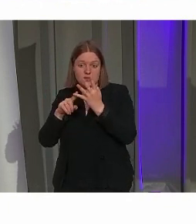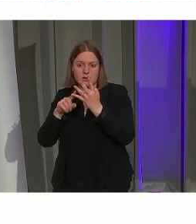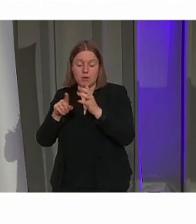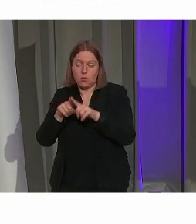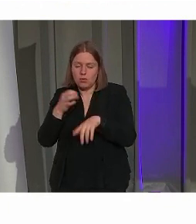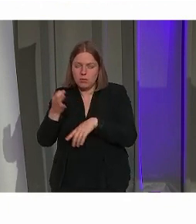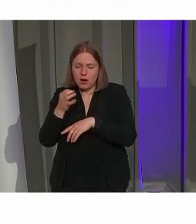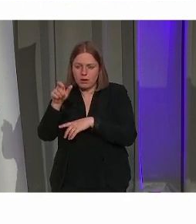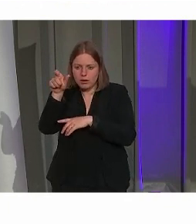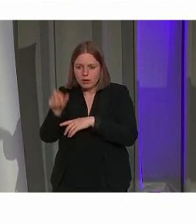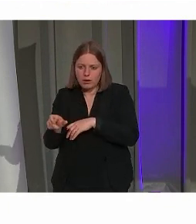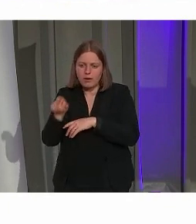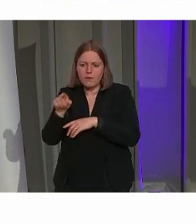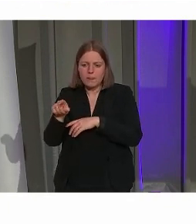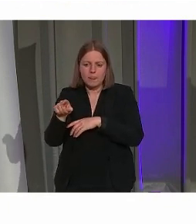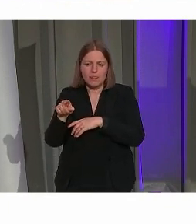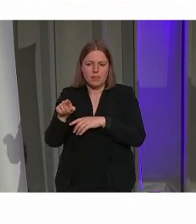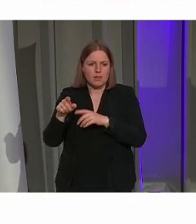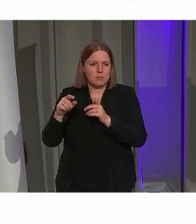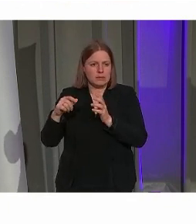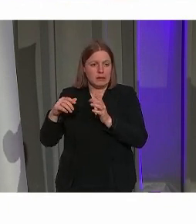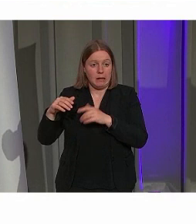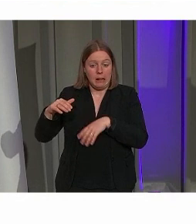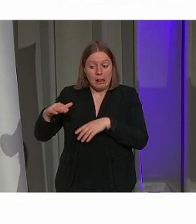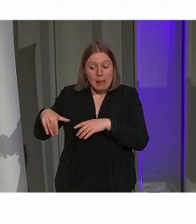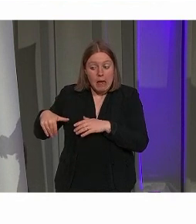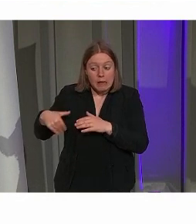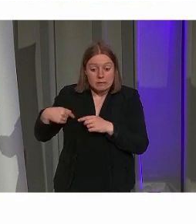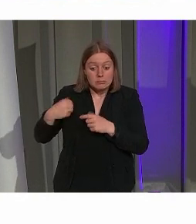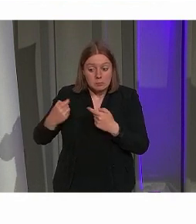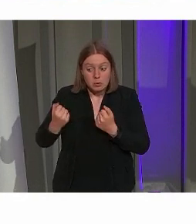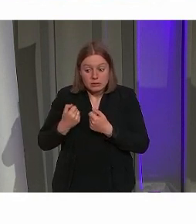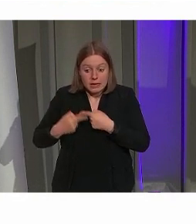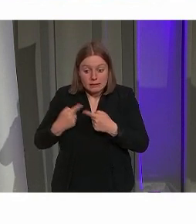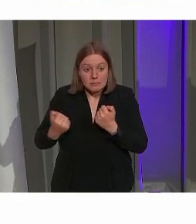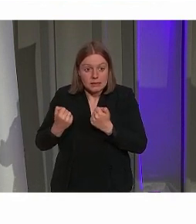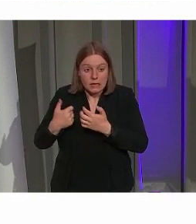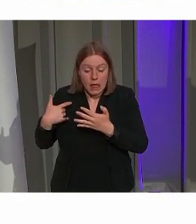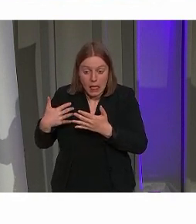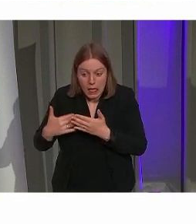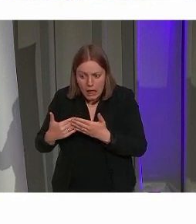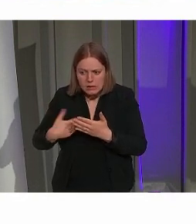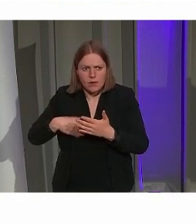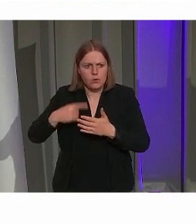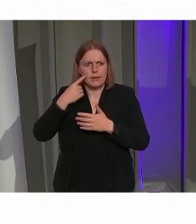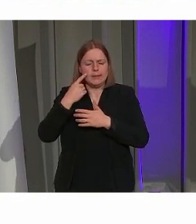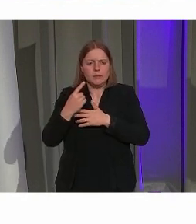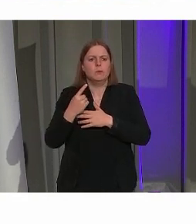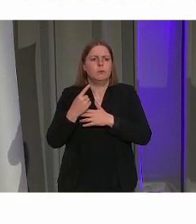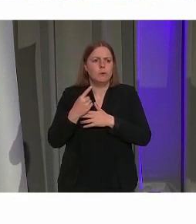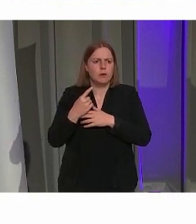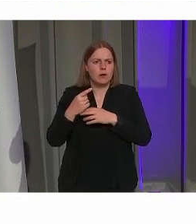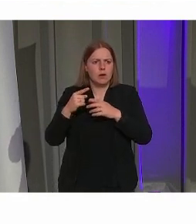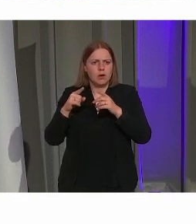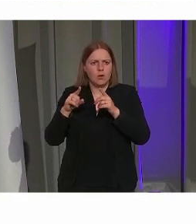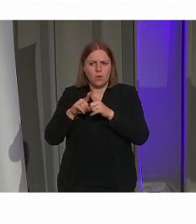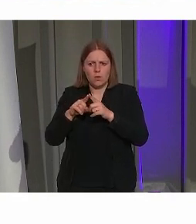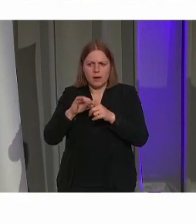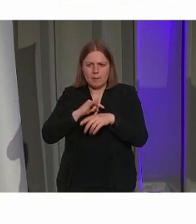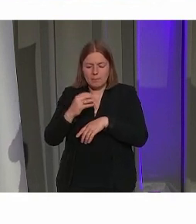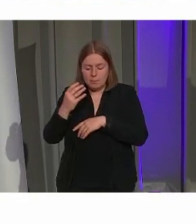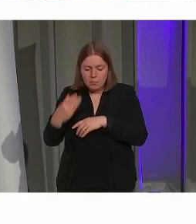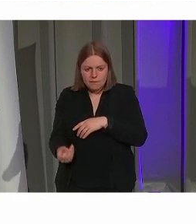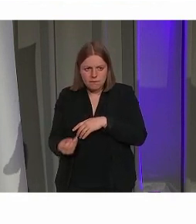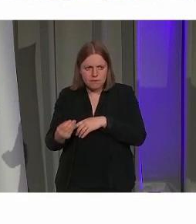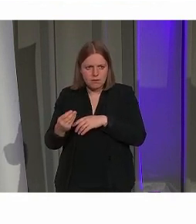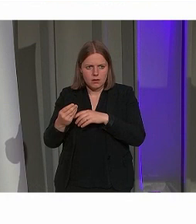about accessibility. And the last fundamental, or last pillar that was added quite late in the process is data.